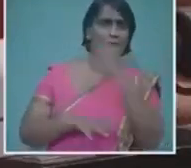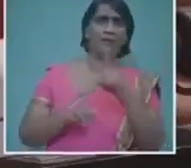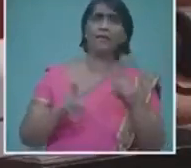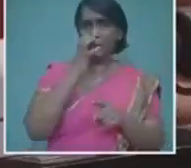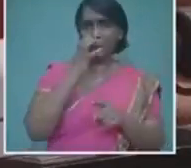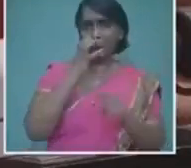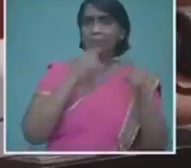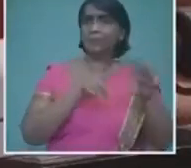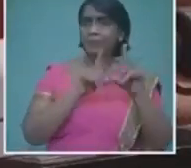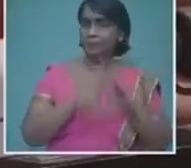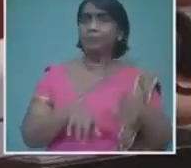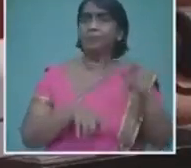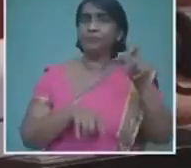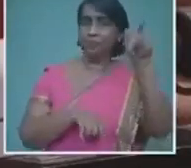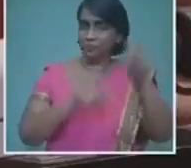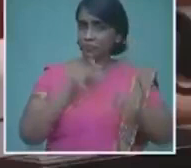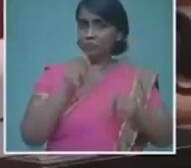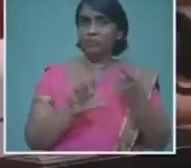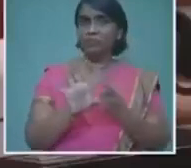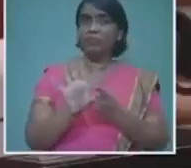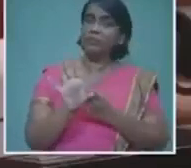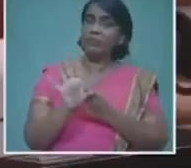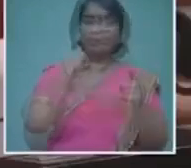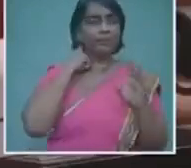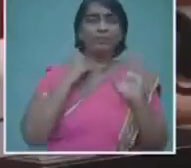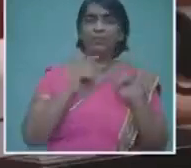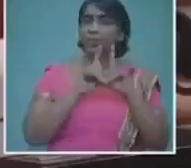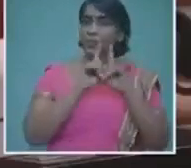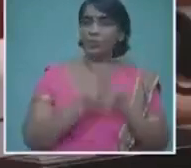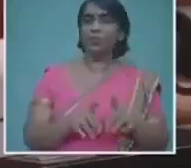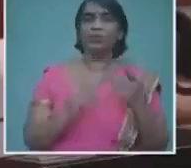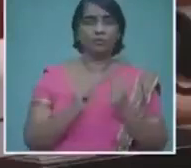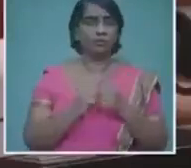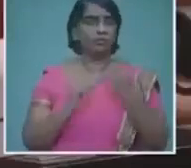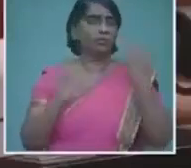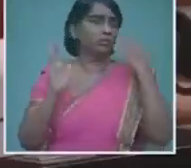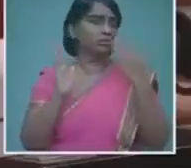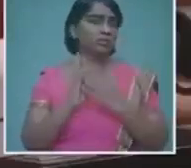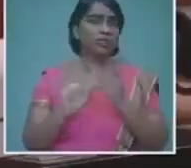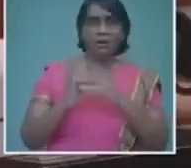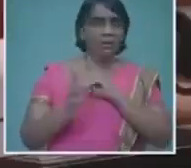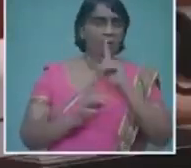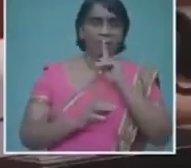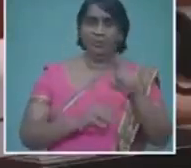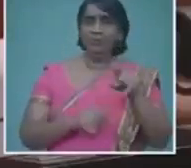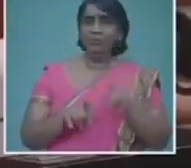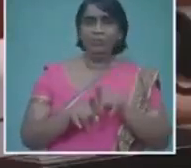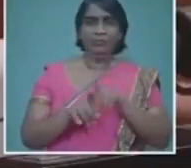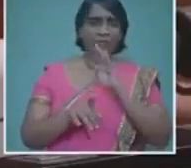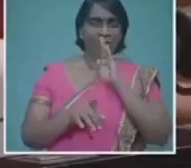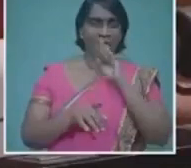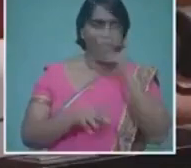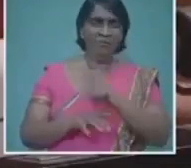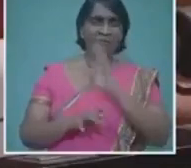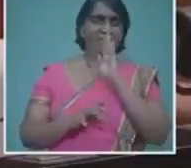poke fun at a young man who I think is very serious. He's serious because he's putting his life in jeopardy. The stakes are high in